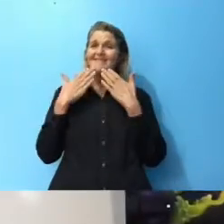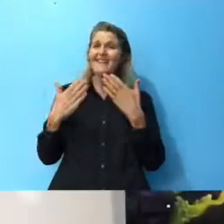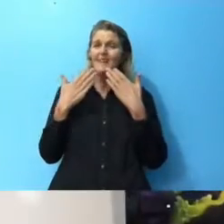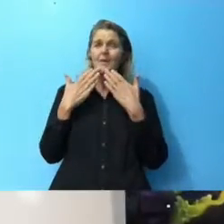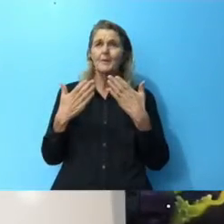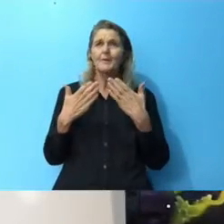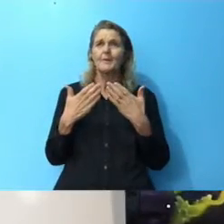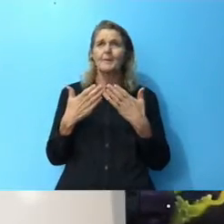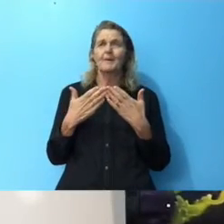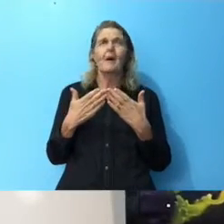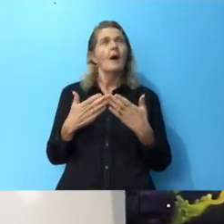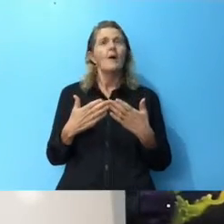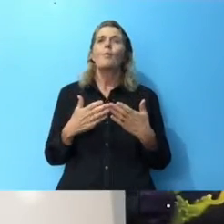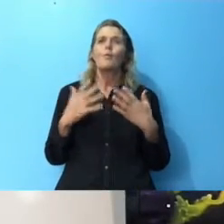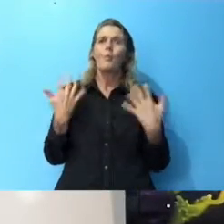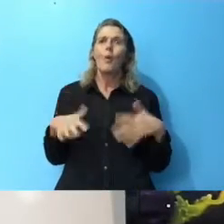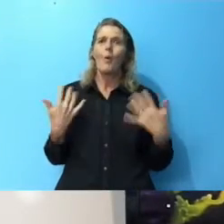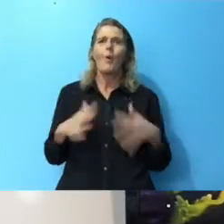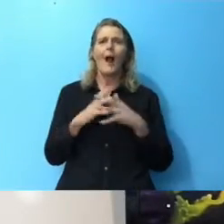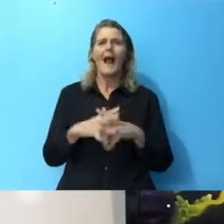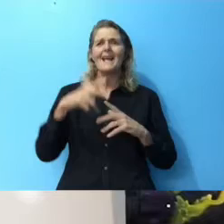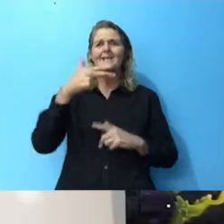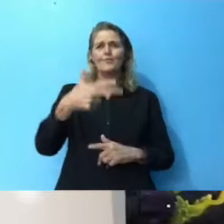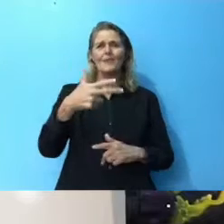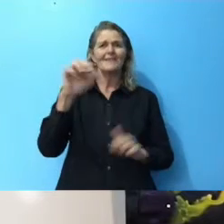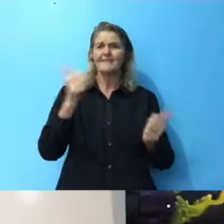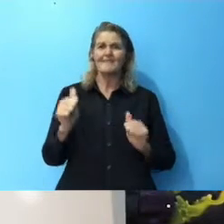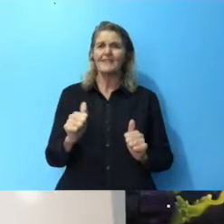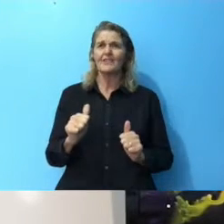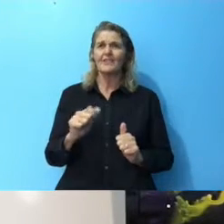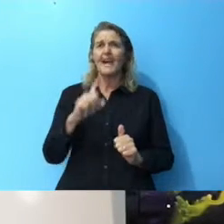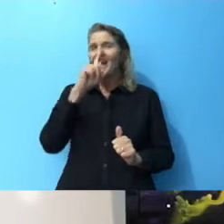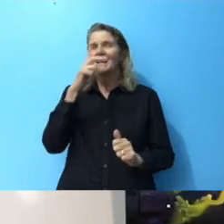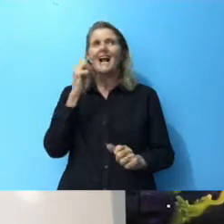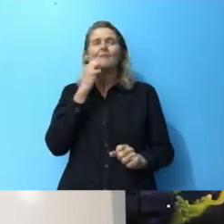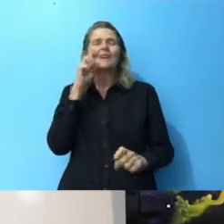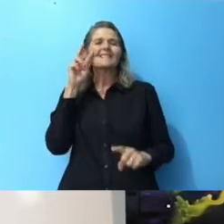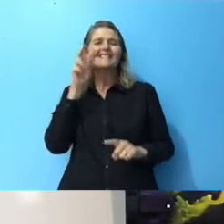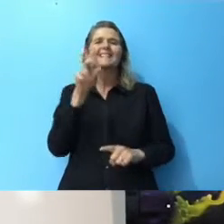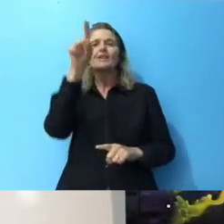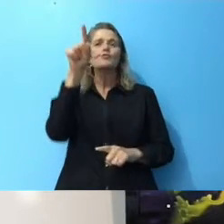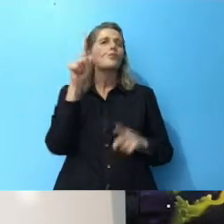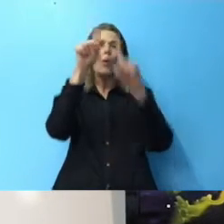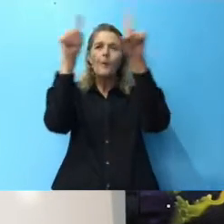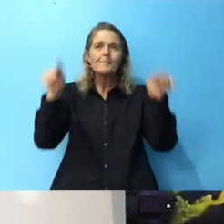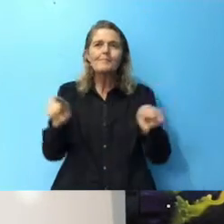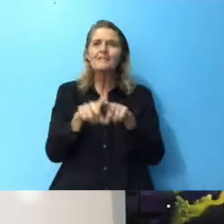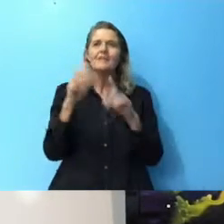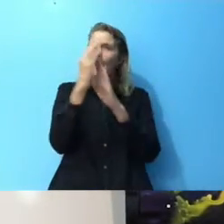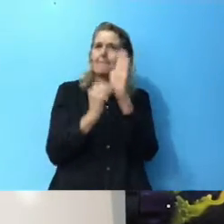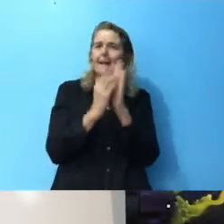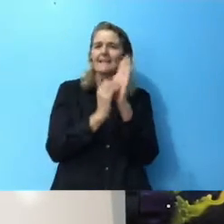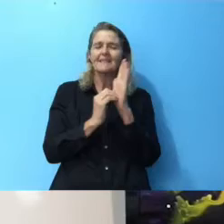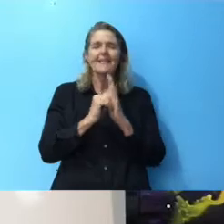So thanks guys. That's crazy that the whole 8 weeks has come to an end. I cannot wait to see what everyone's produced. I expect it to be all